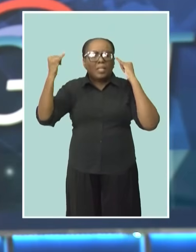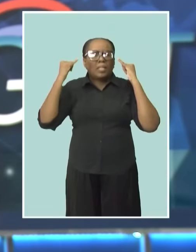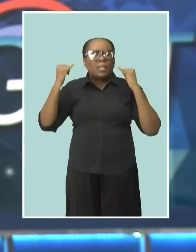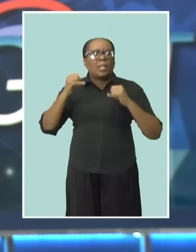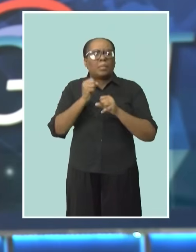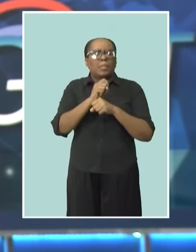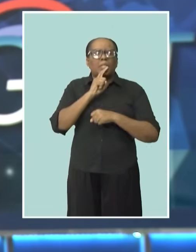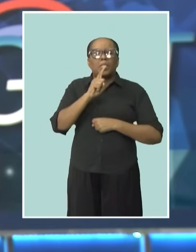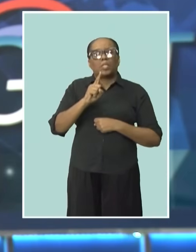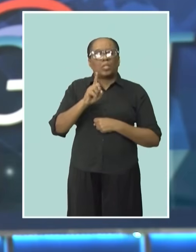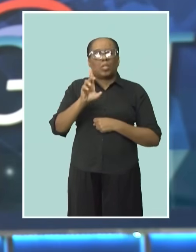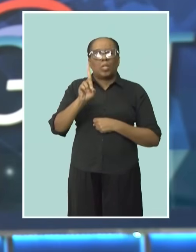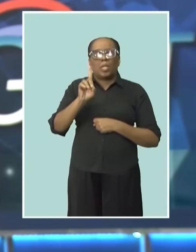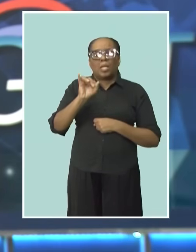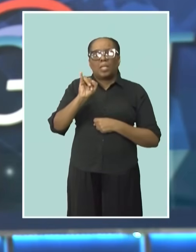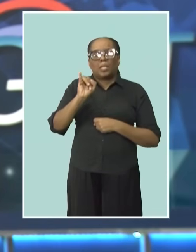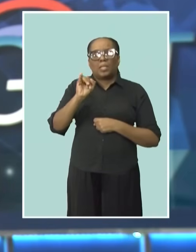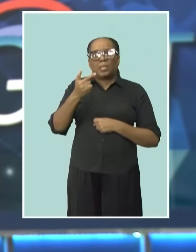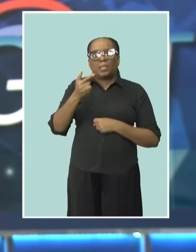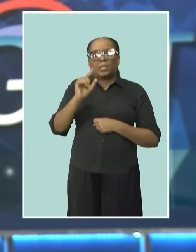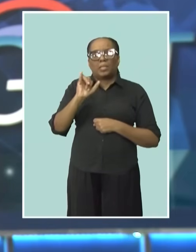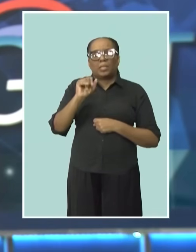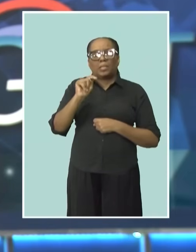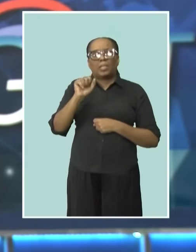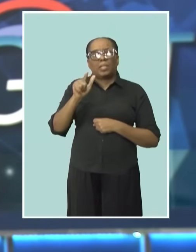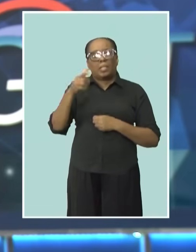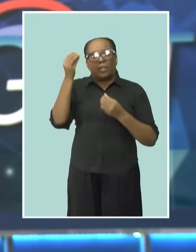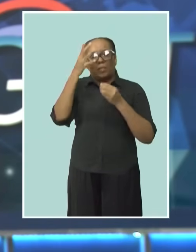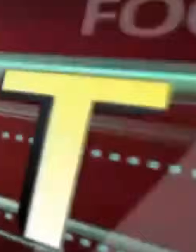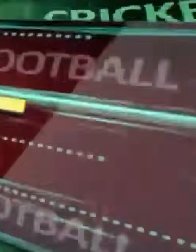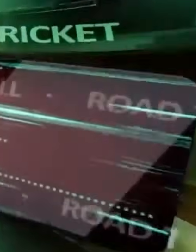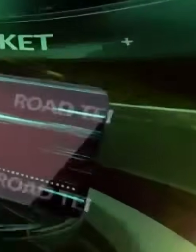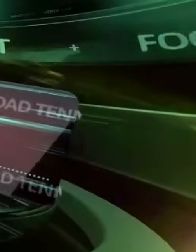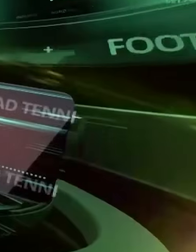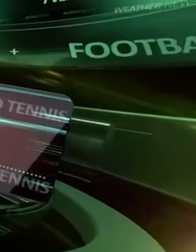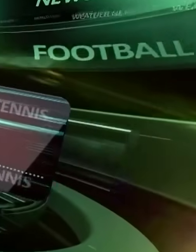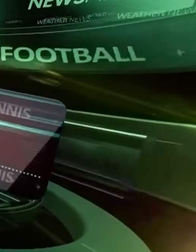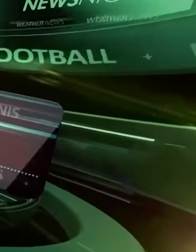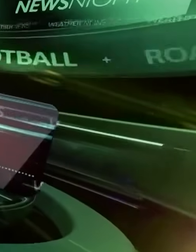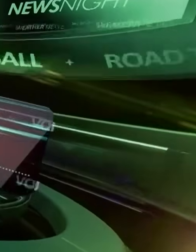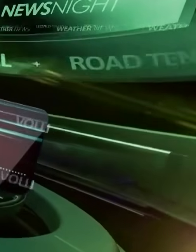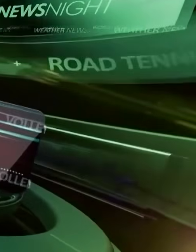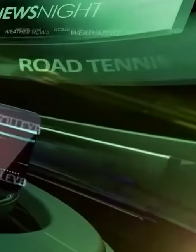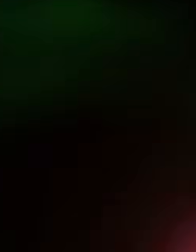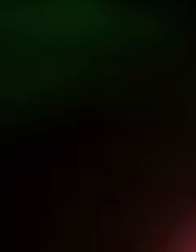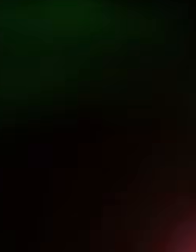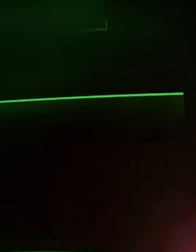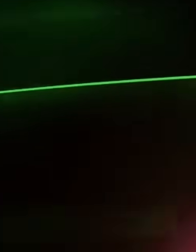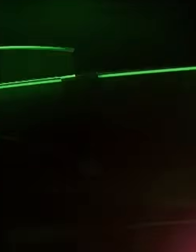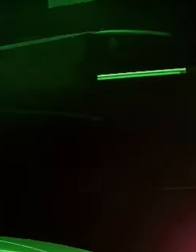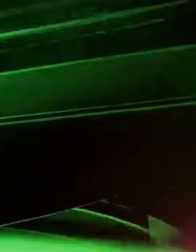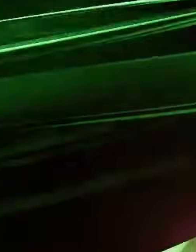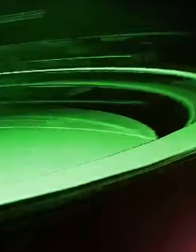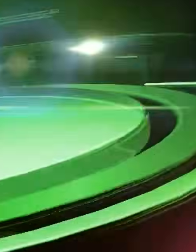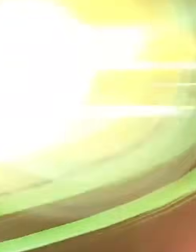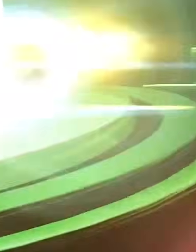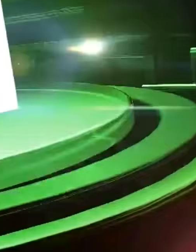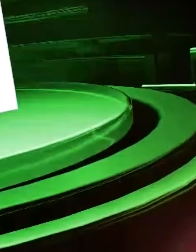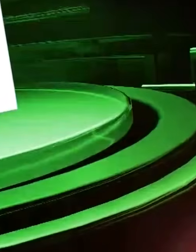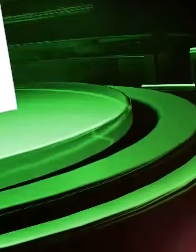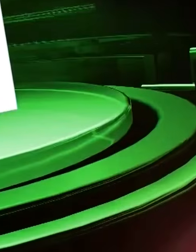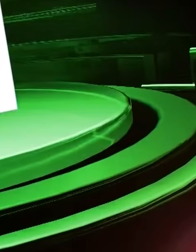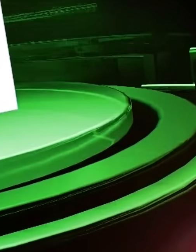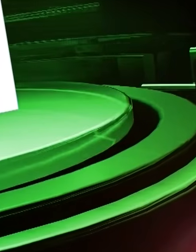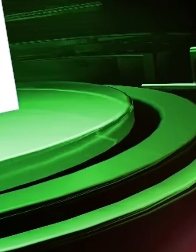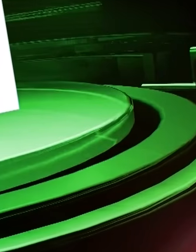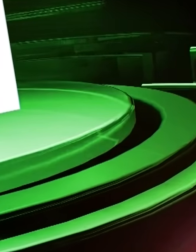and digital integration as key drivers of future growth. Sports Night, brought to you with the compliments of Great